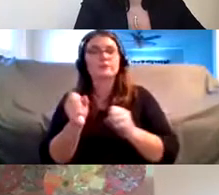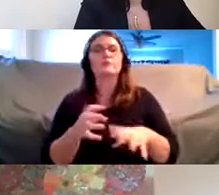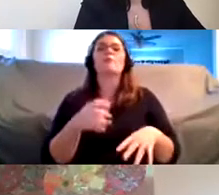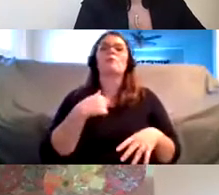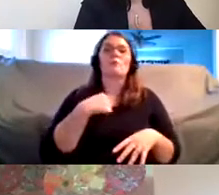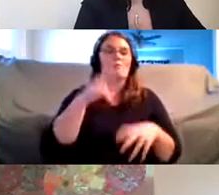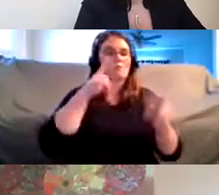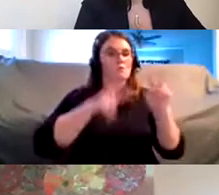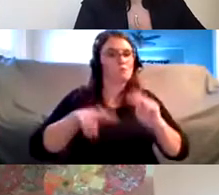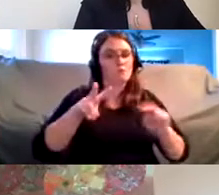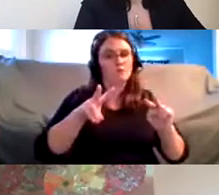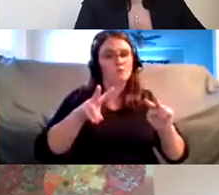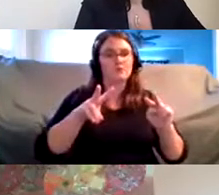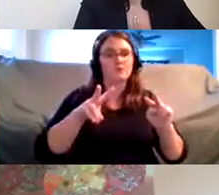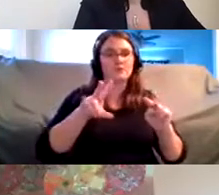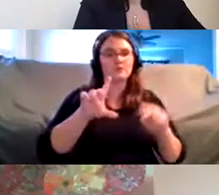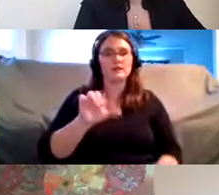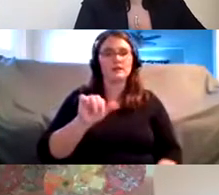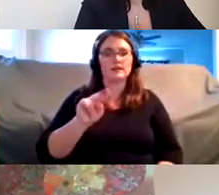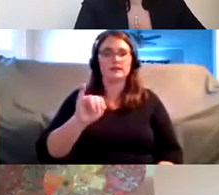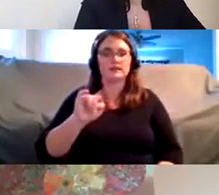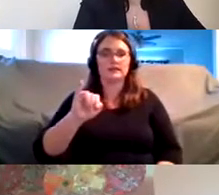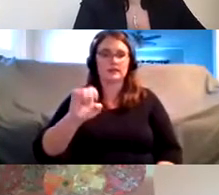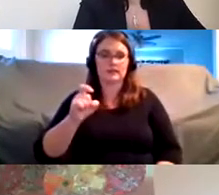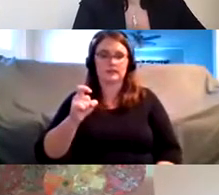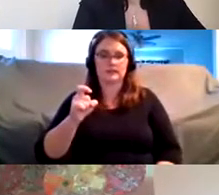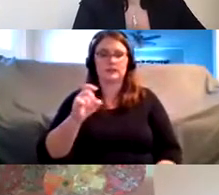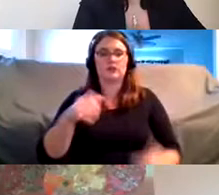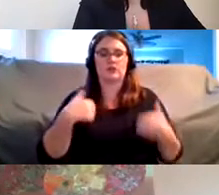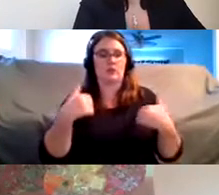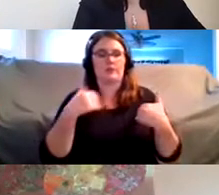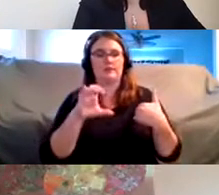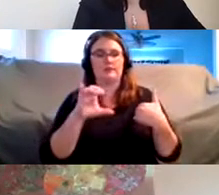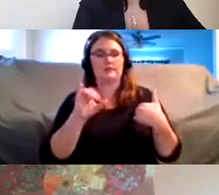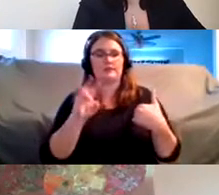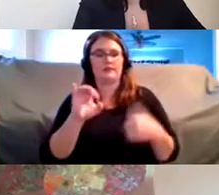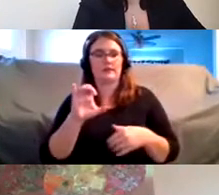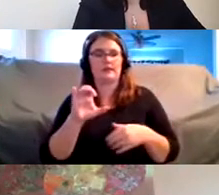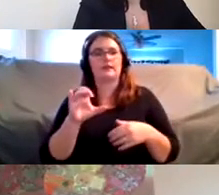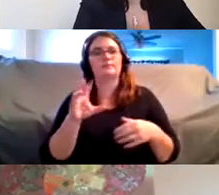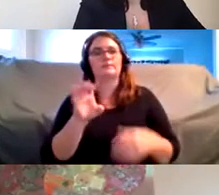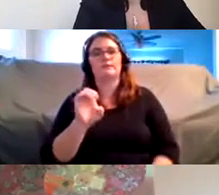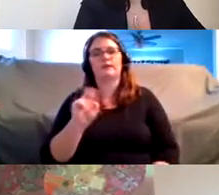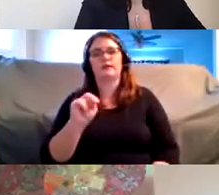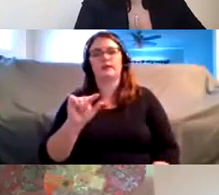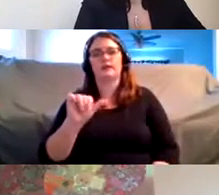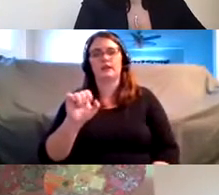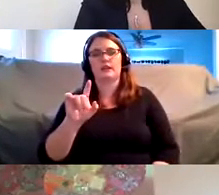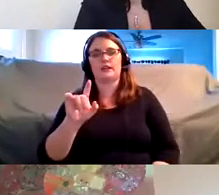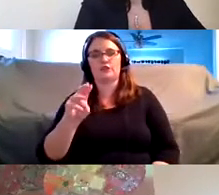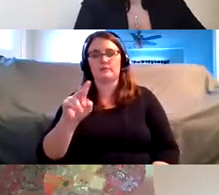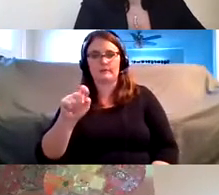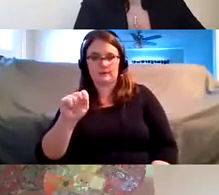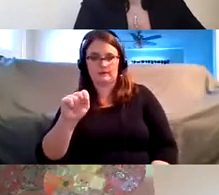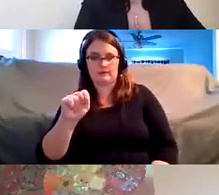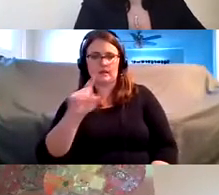at Latinx youth civic engagement. And I was interested in looking at how my immigrant grandparents